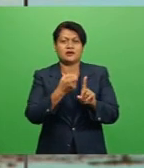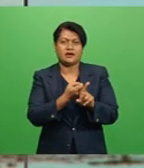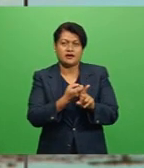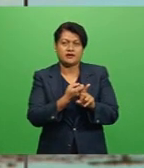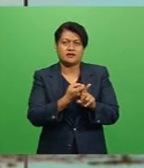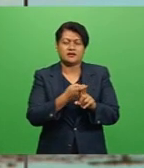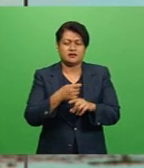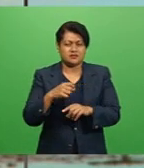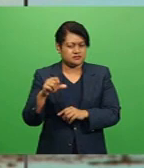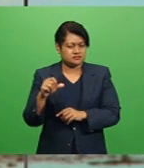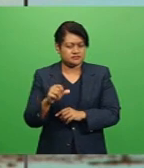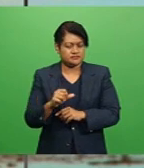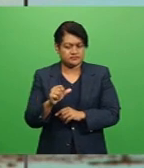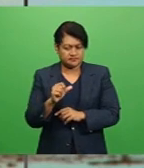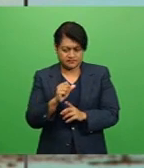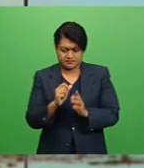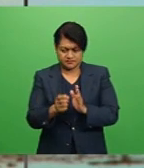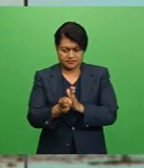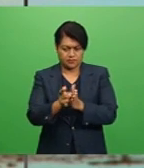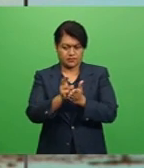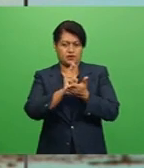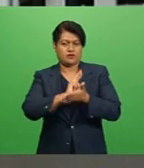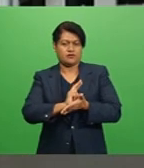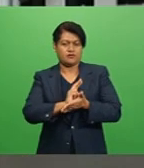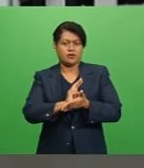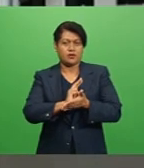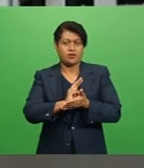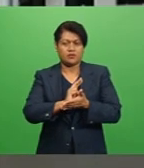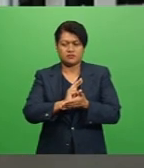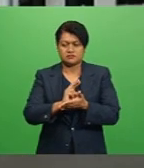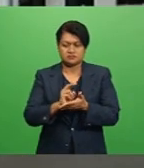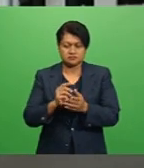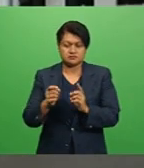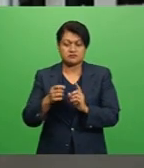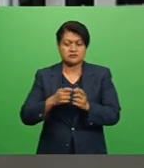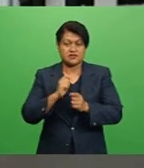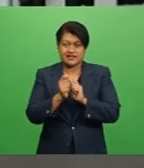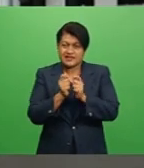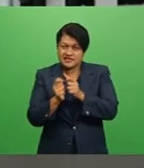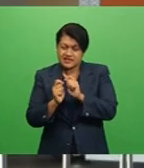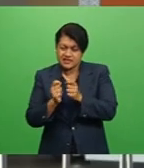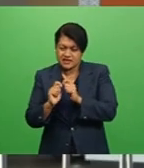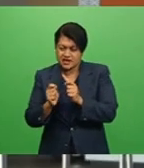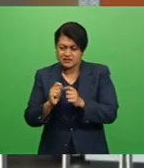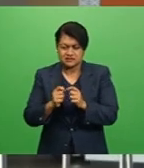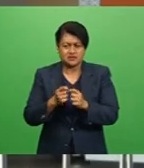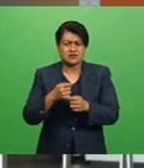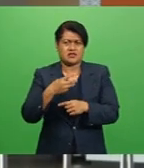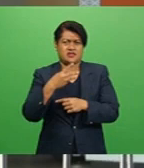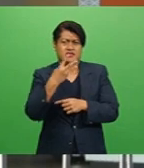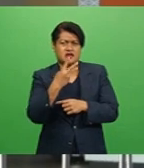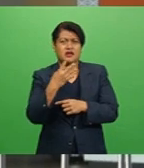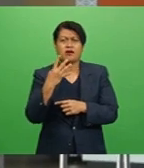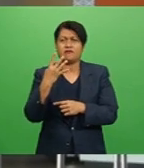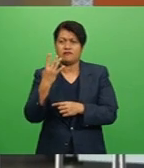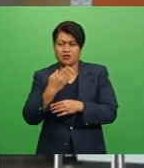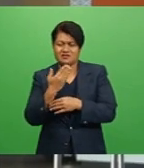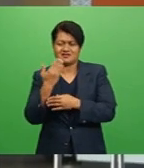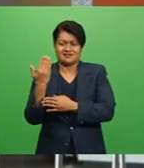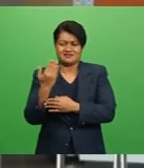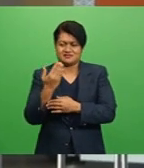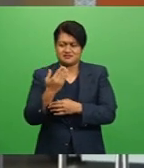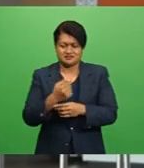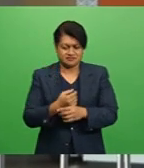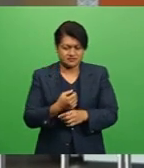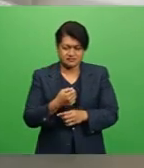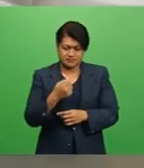review of its border quarantine processes. The entry swab test will be conducted over days 3 and 4 to reduce the risk of a